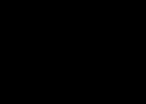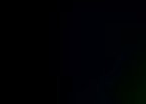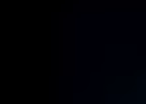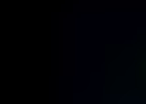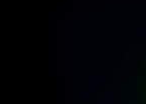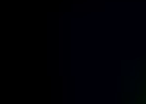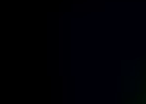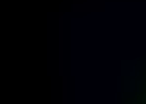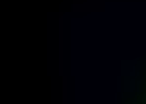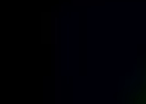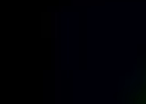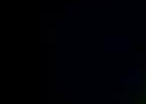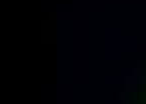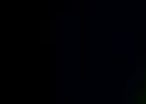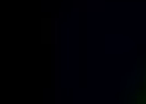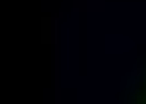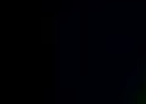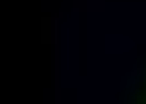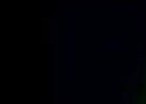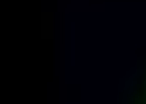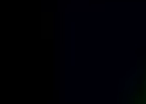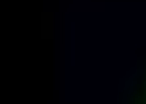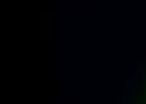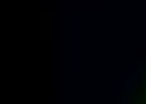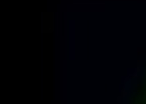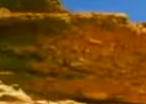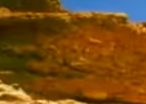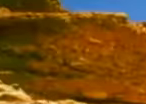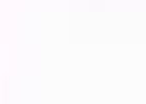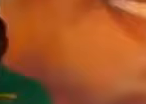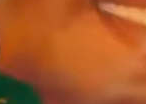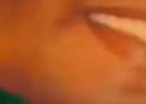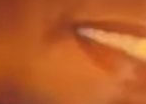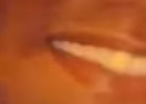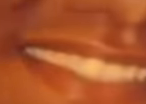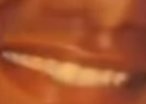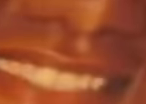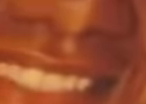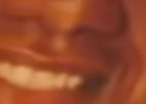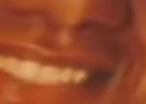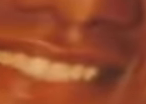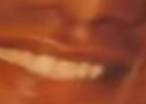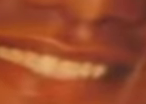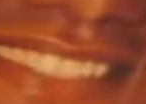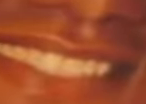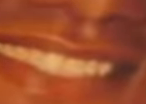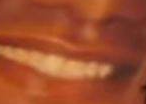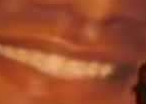This is a paid announcement by the Jamaica Labour Party. Is your name?